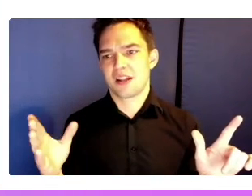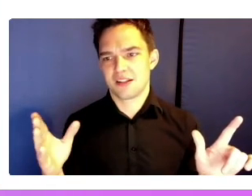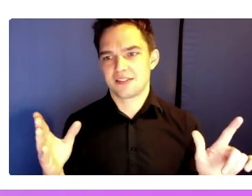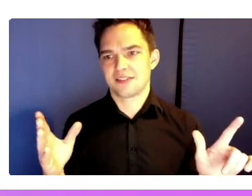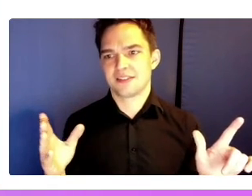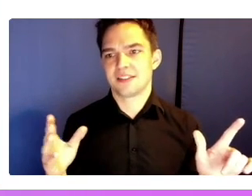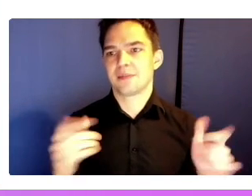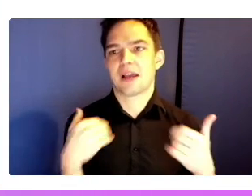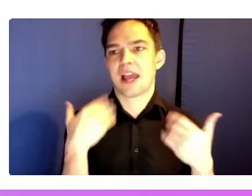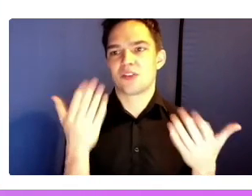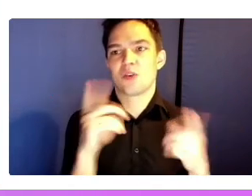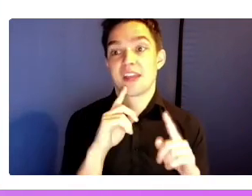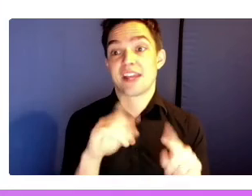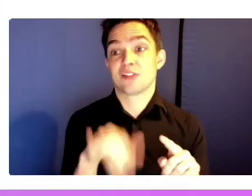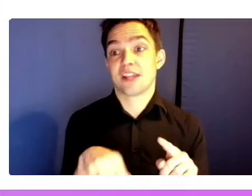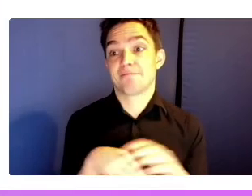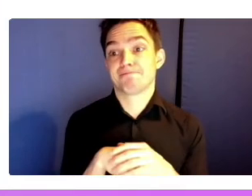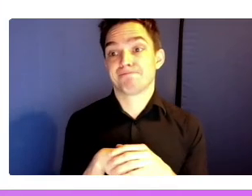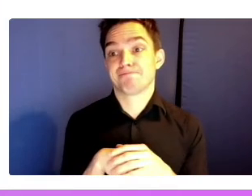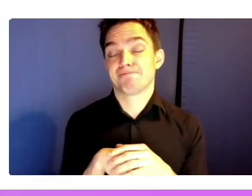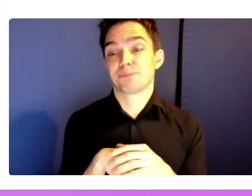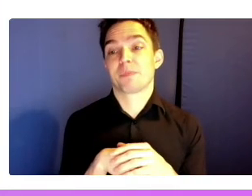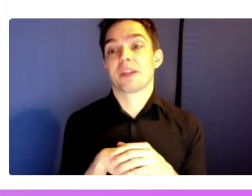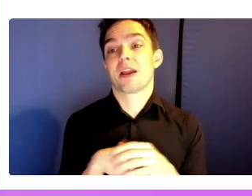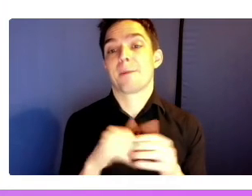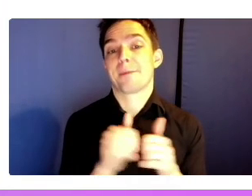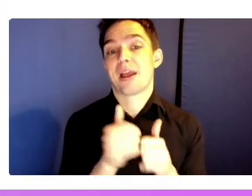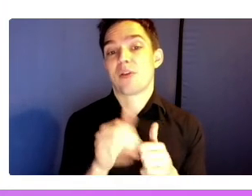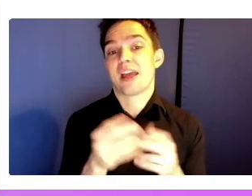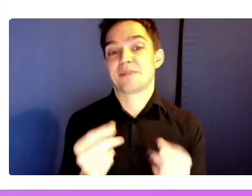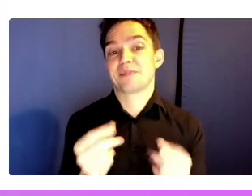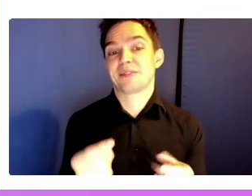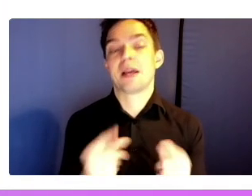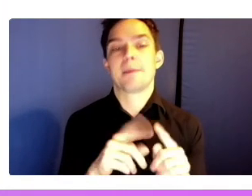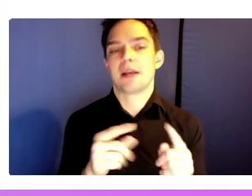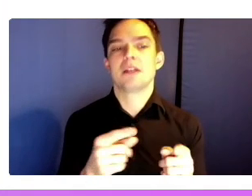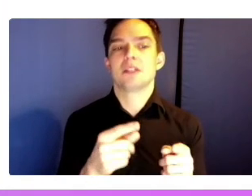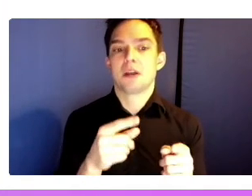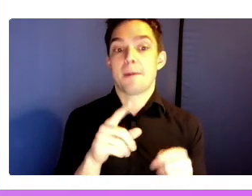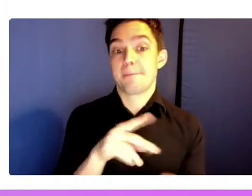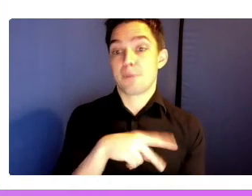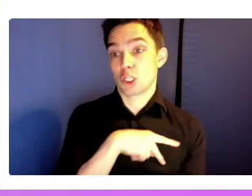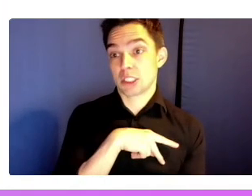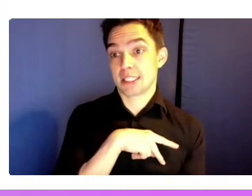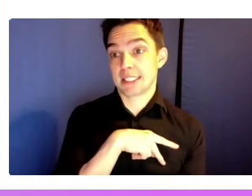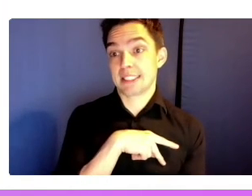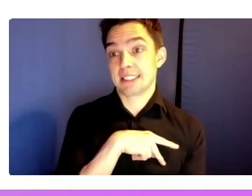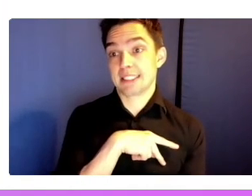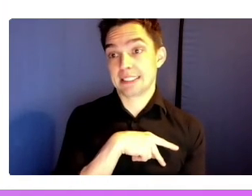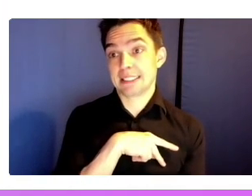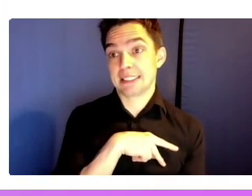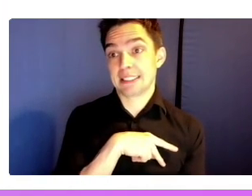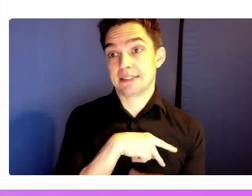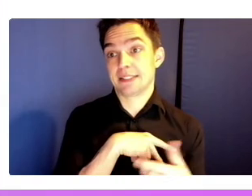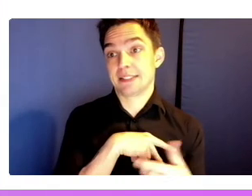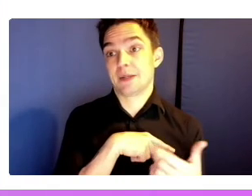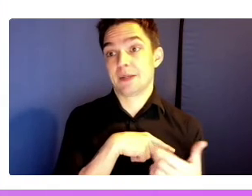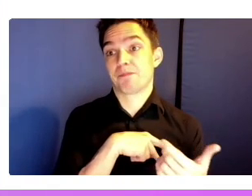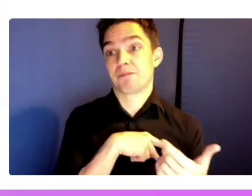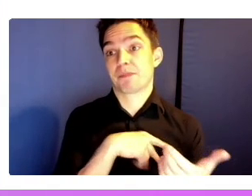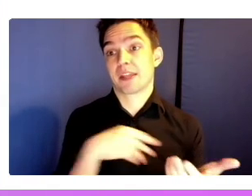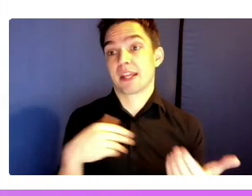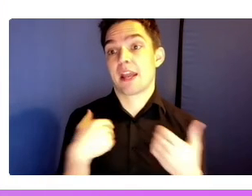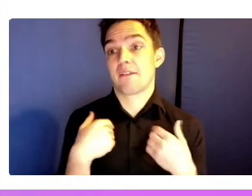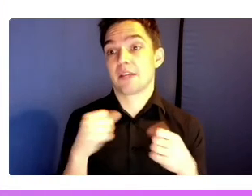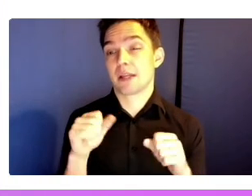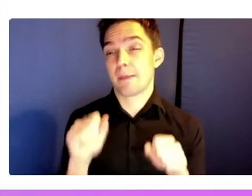I don't know the answer to that, like how this speeds it up, but I do know personally, like having the ability